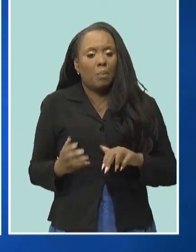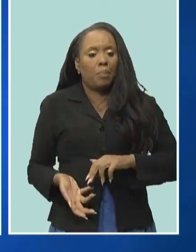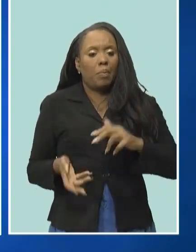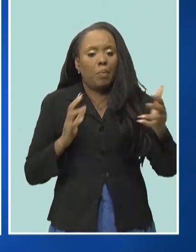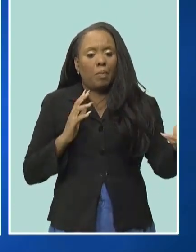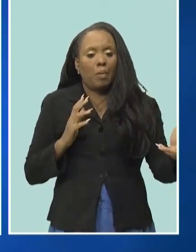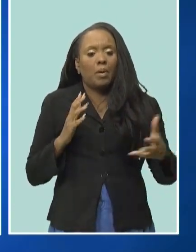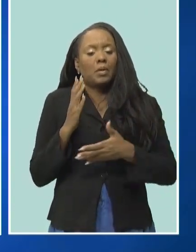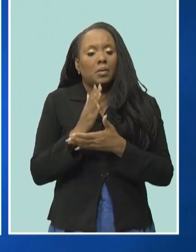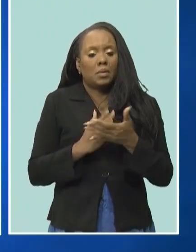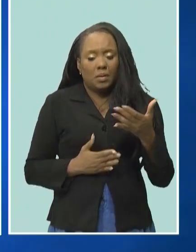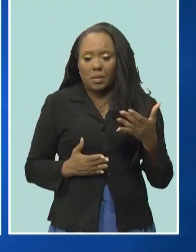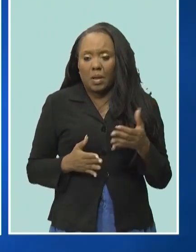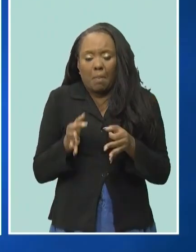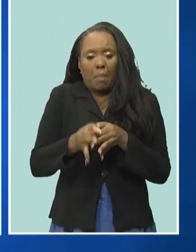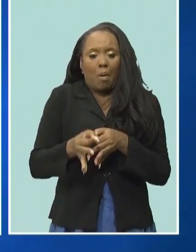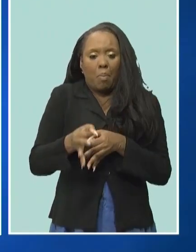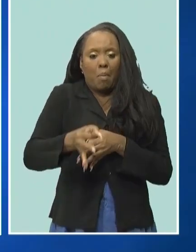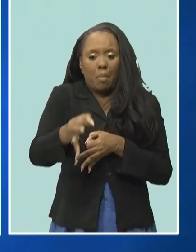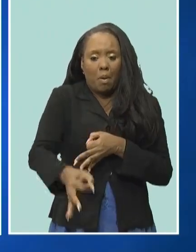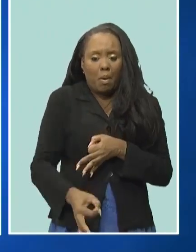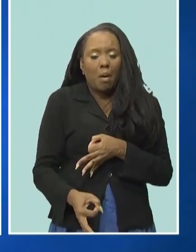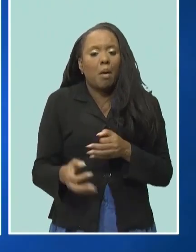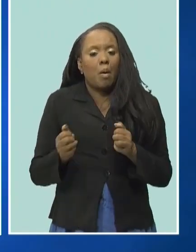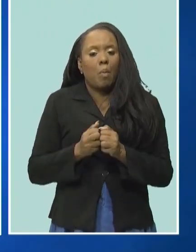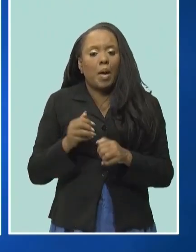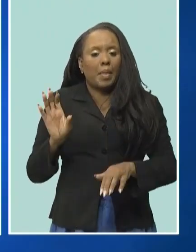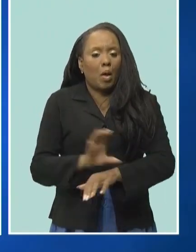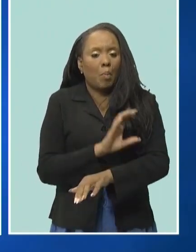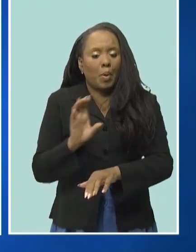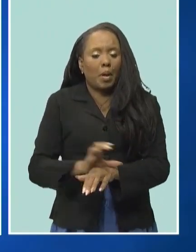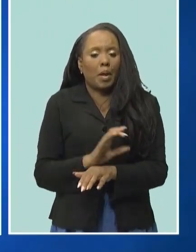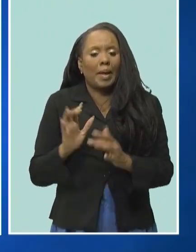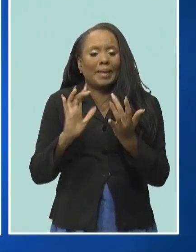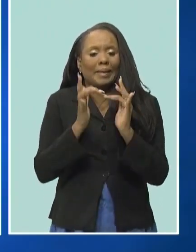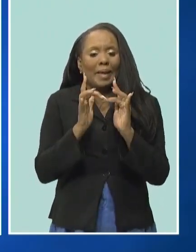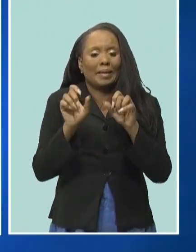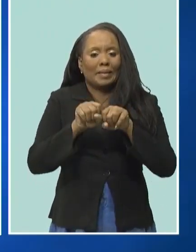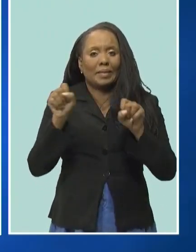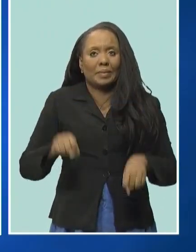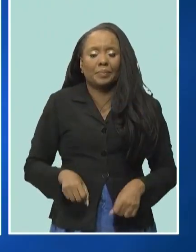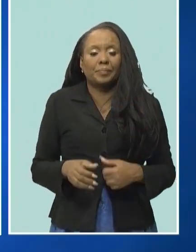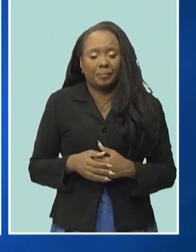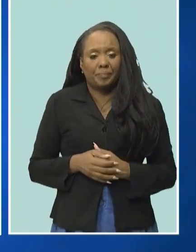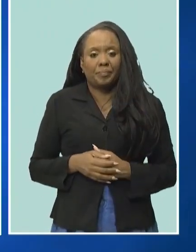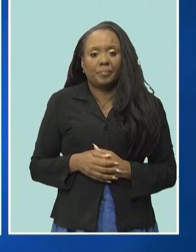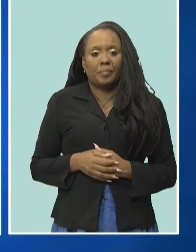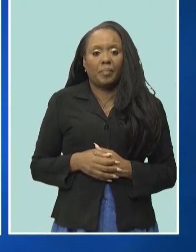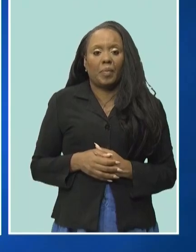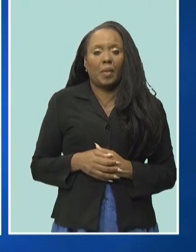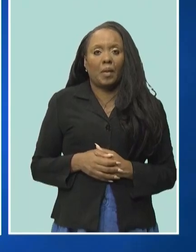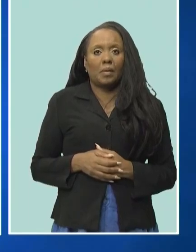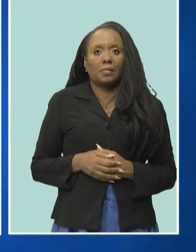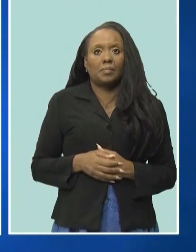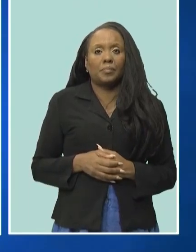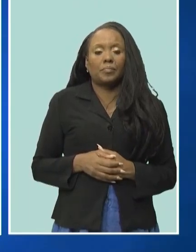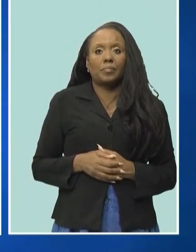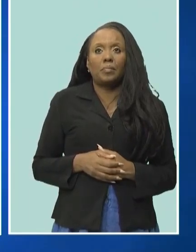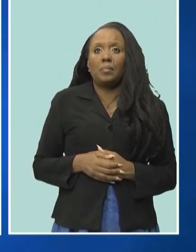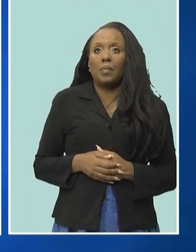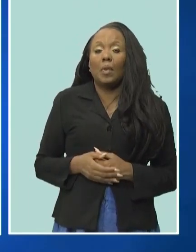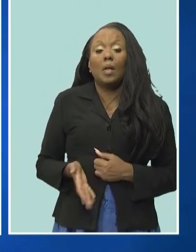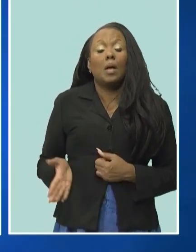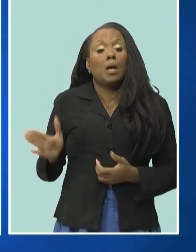in delays to some sections of the hospital. The medical team is meeting to work out the logistics of our